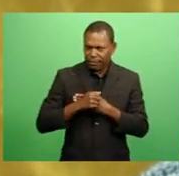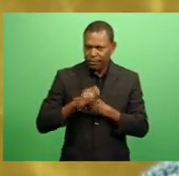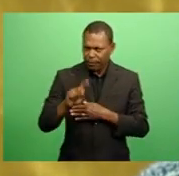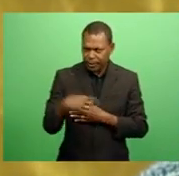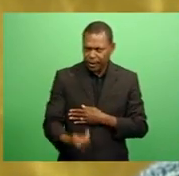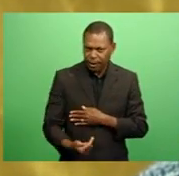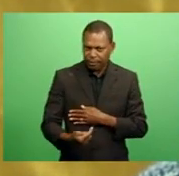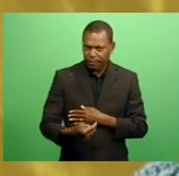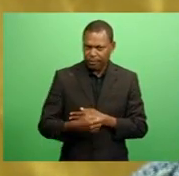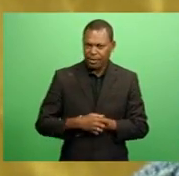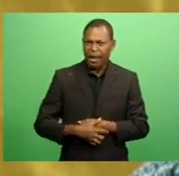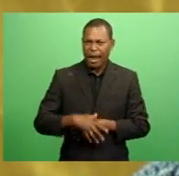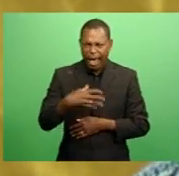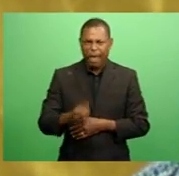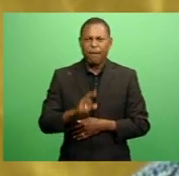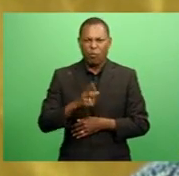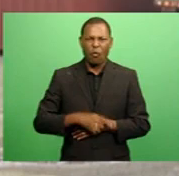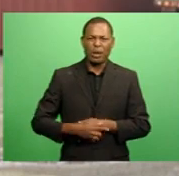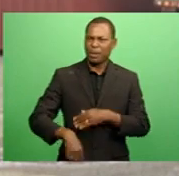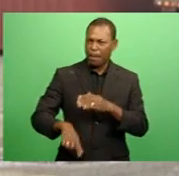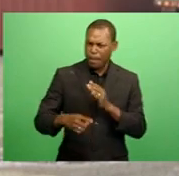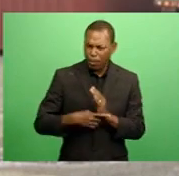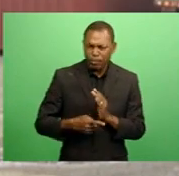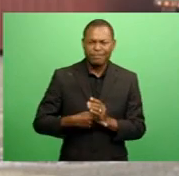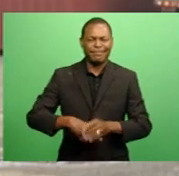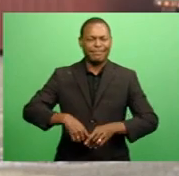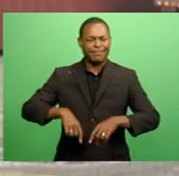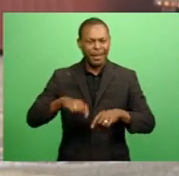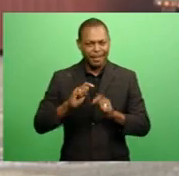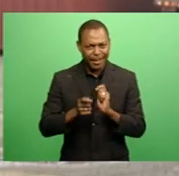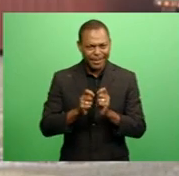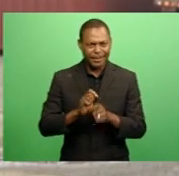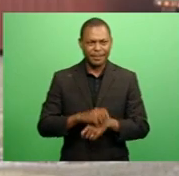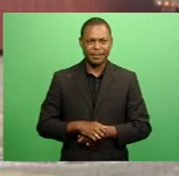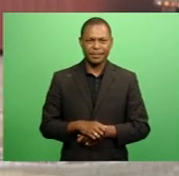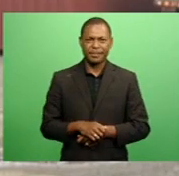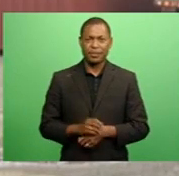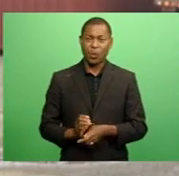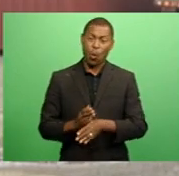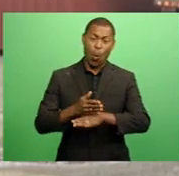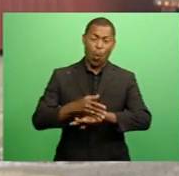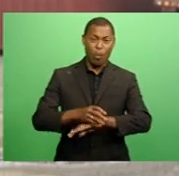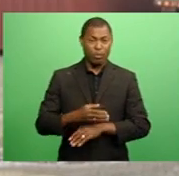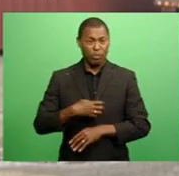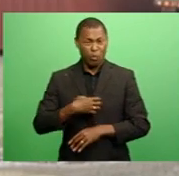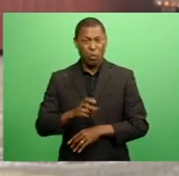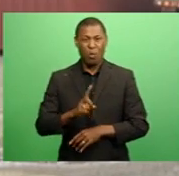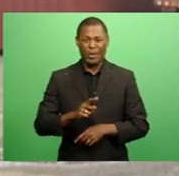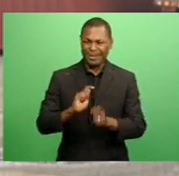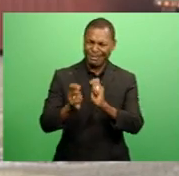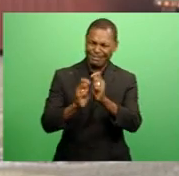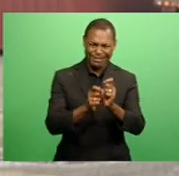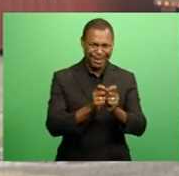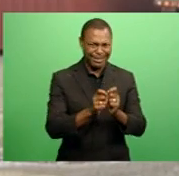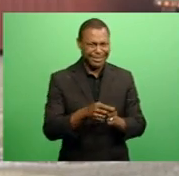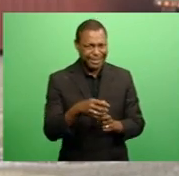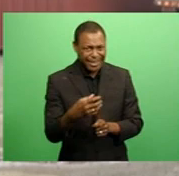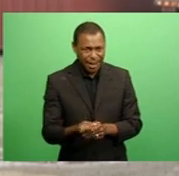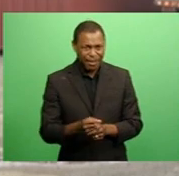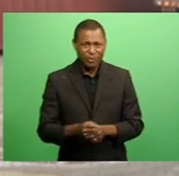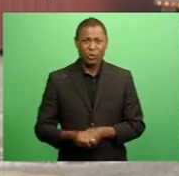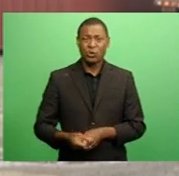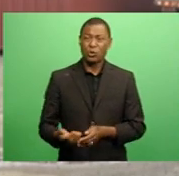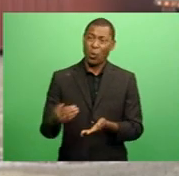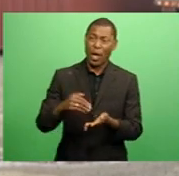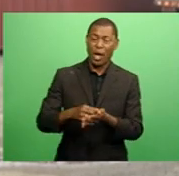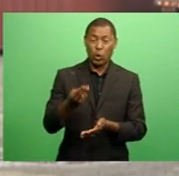have the most accurate possible tests. Over 30,000 COVID-19 tests has been conducted so far, and the additional 22,000